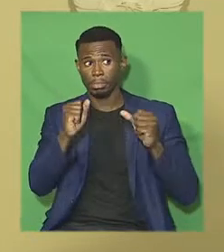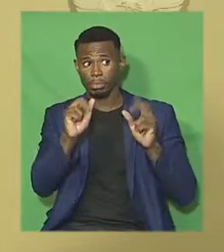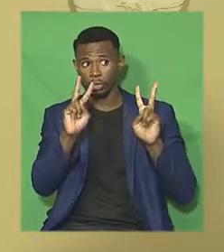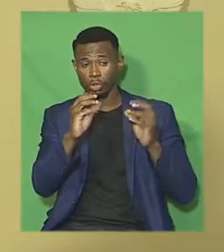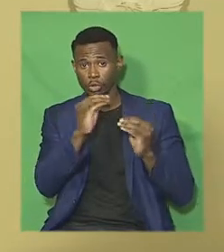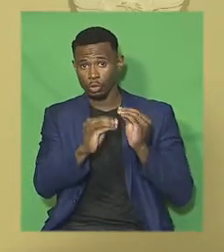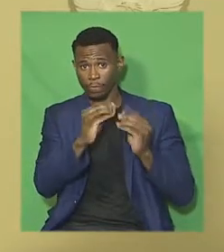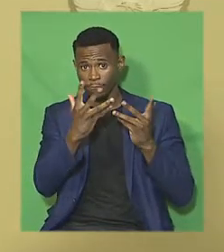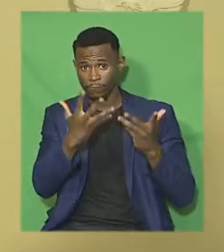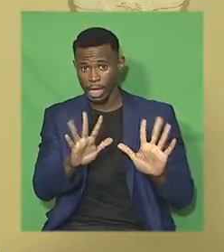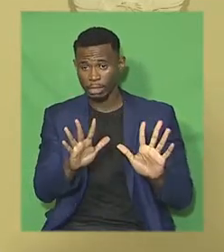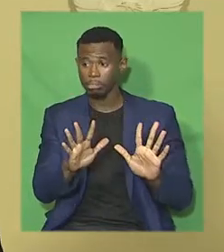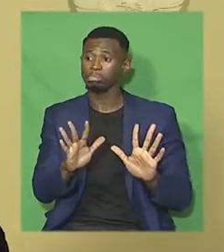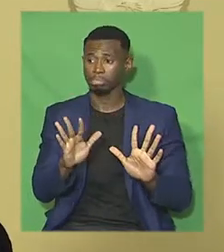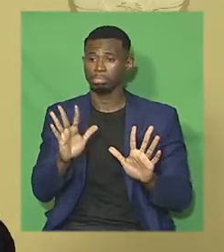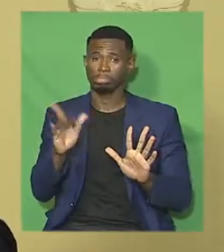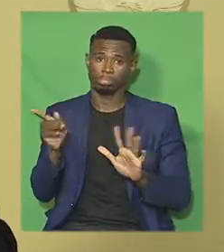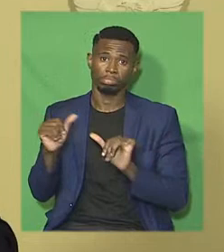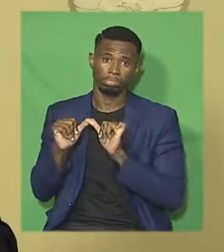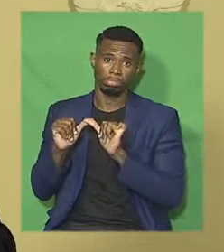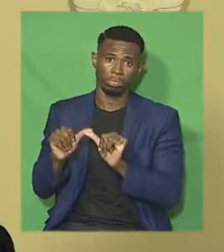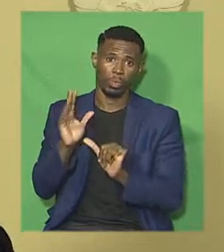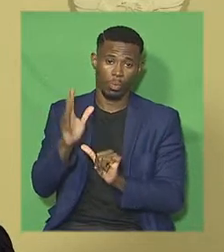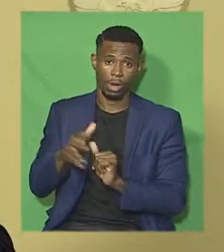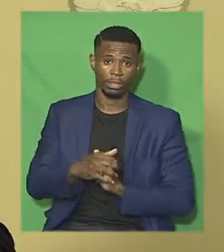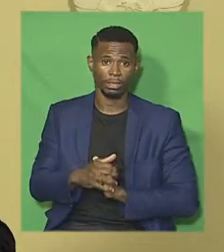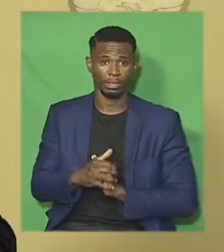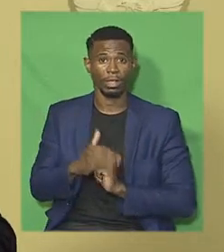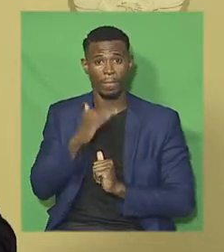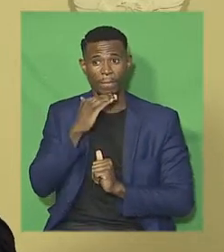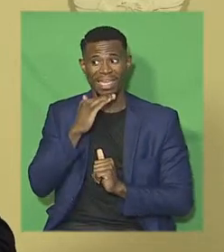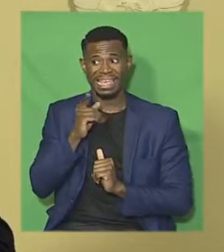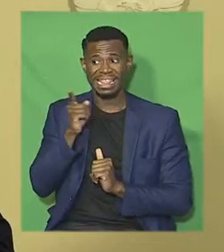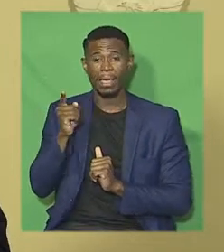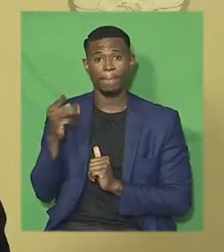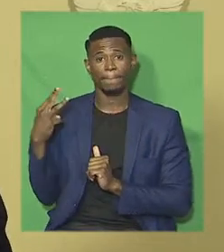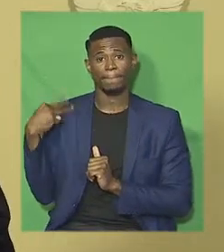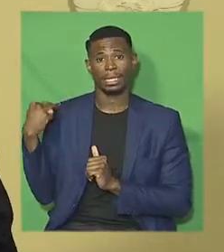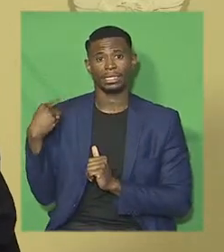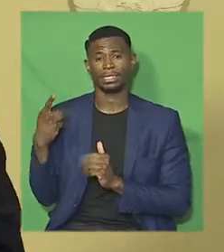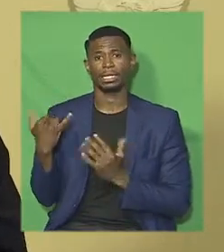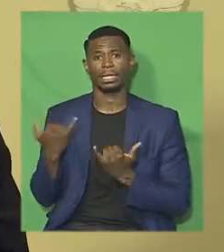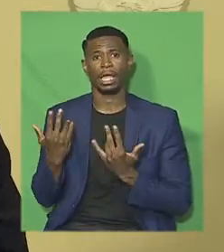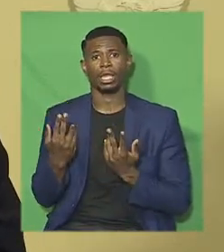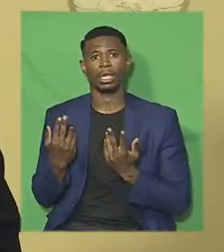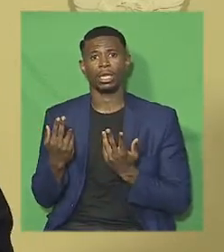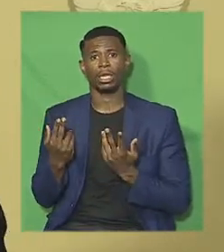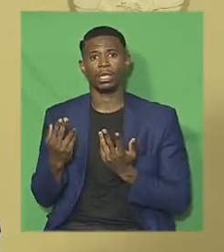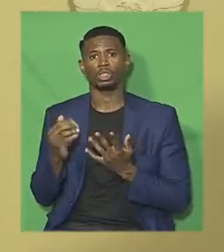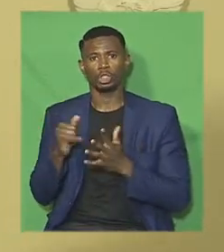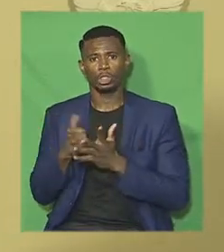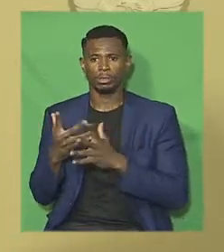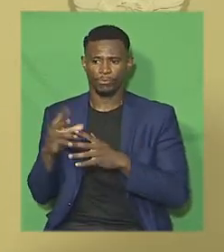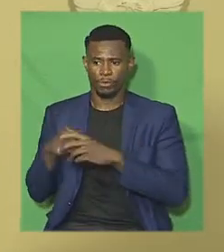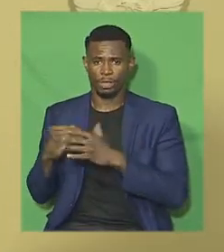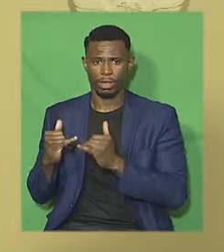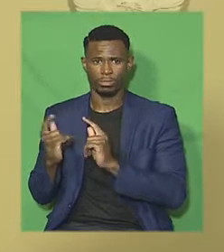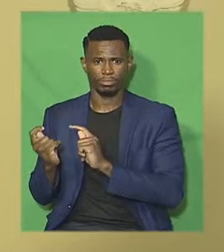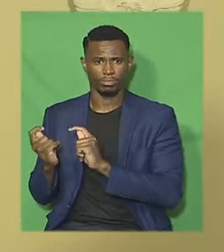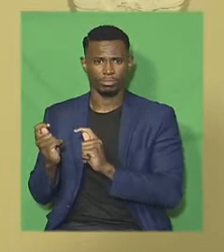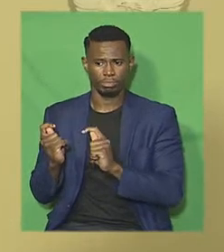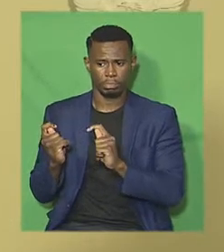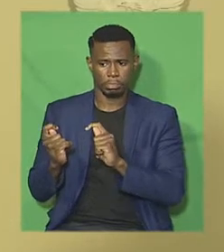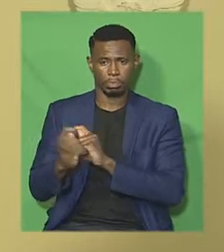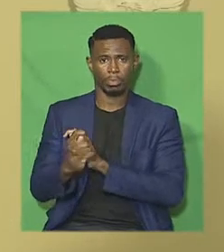crisis. So this, as I said, is a transitory ministry that is going to be focused